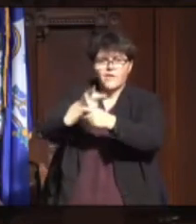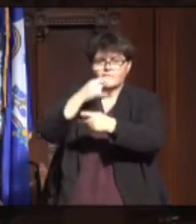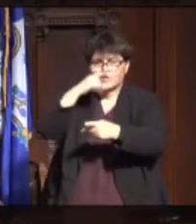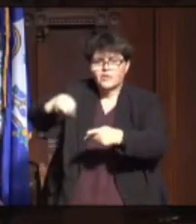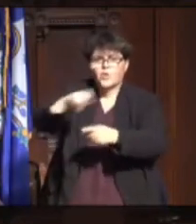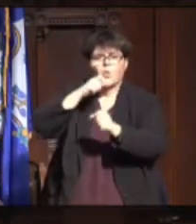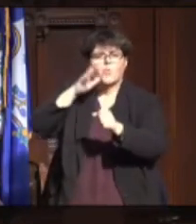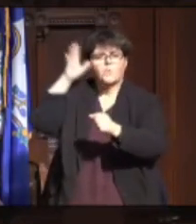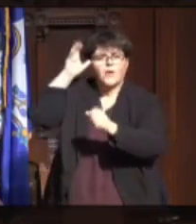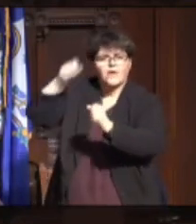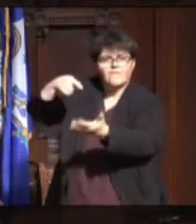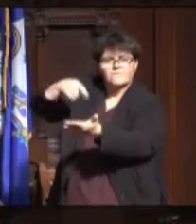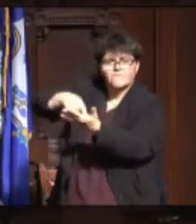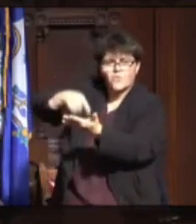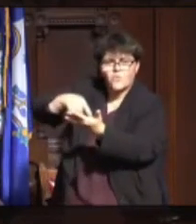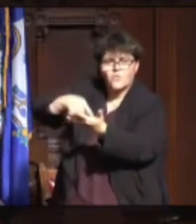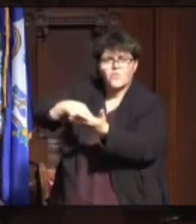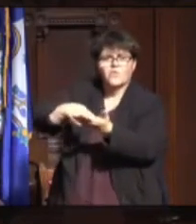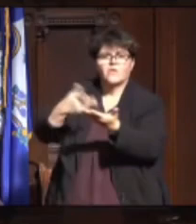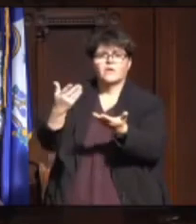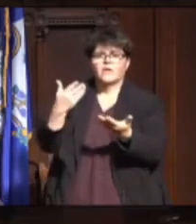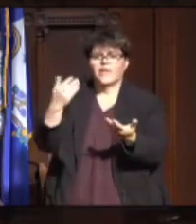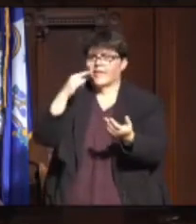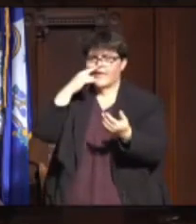best head start in life.